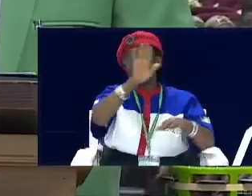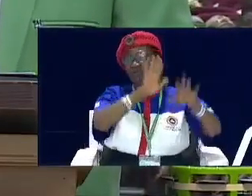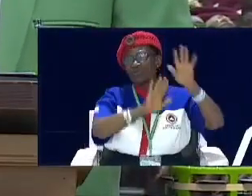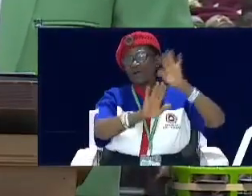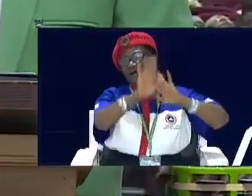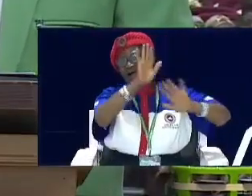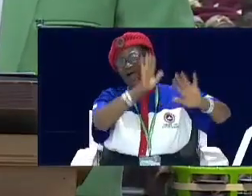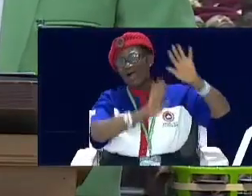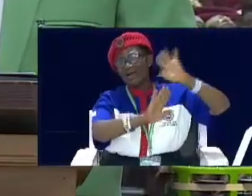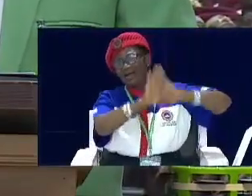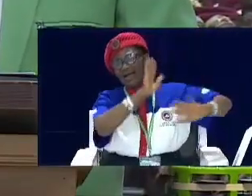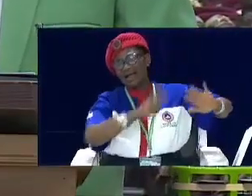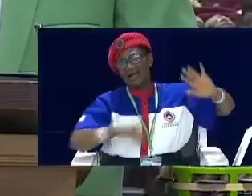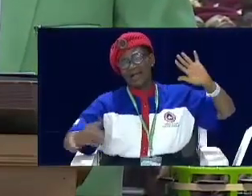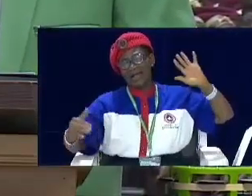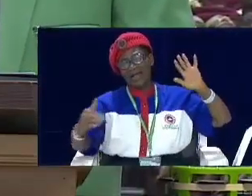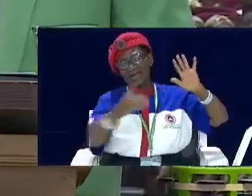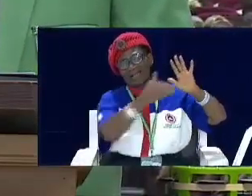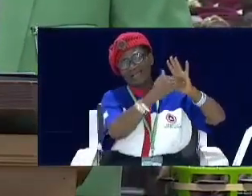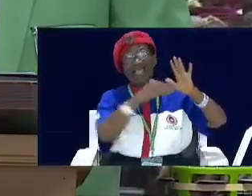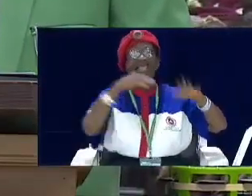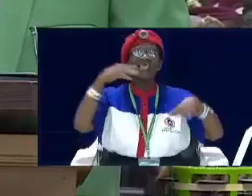against all your children